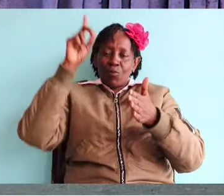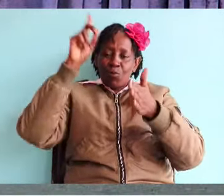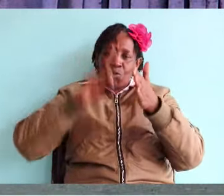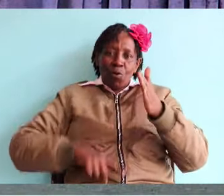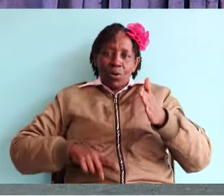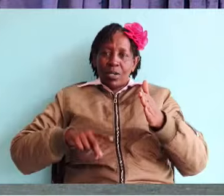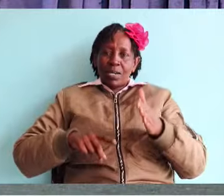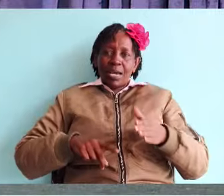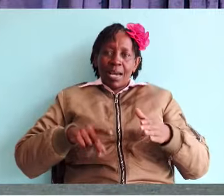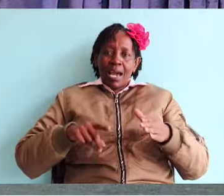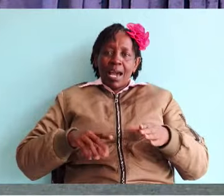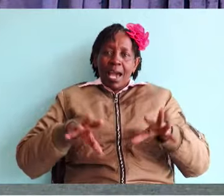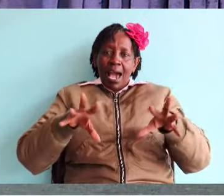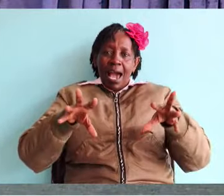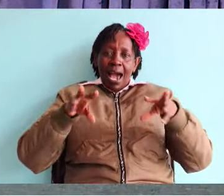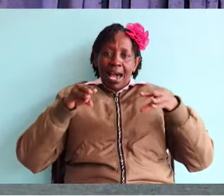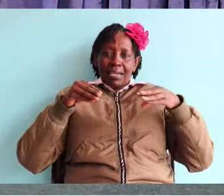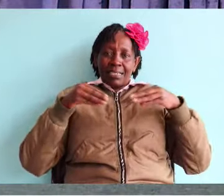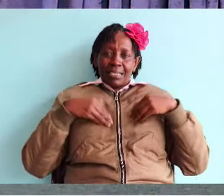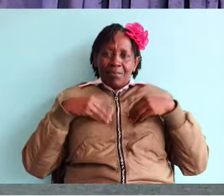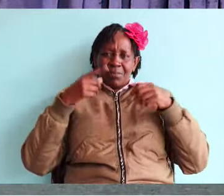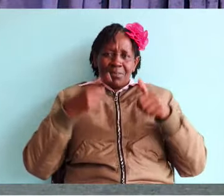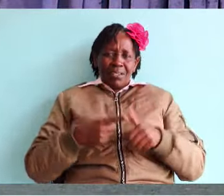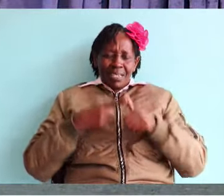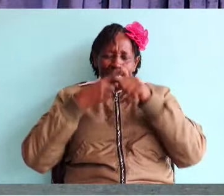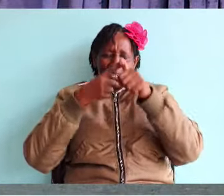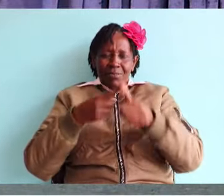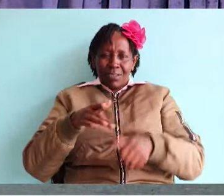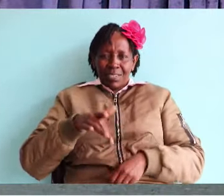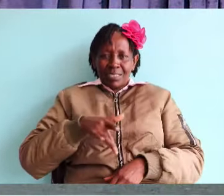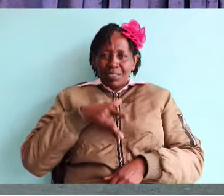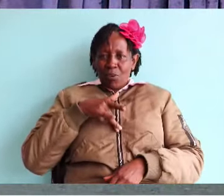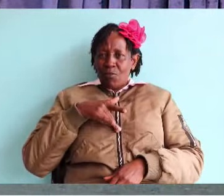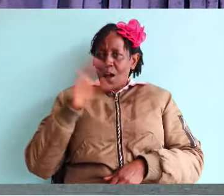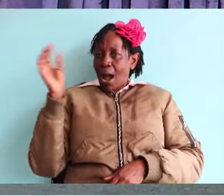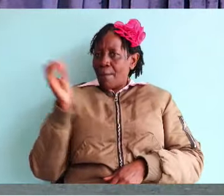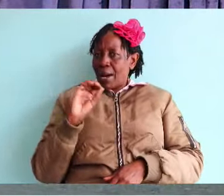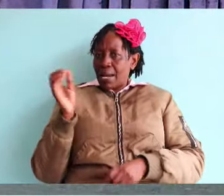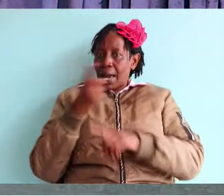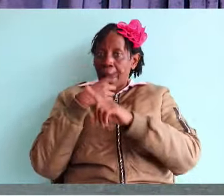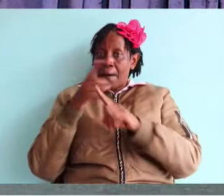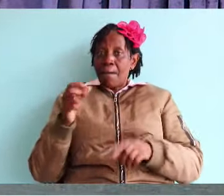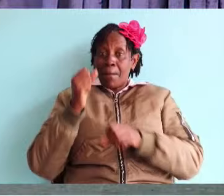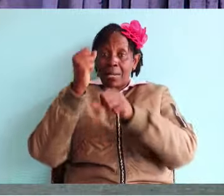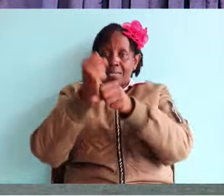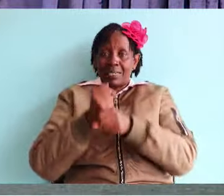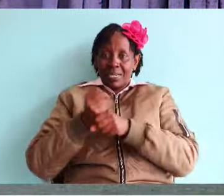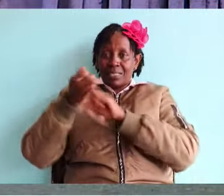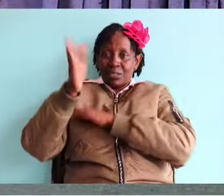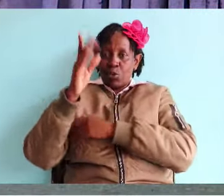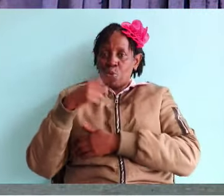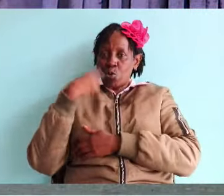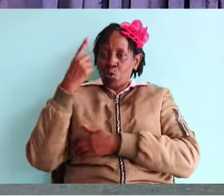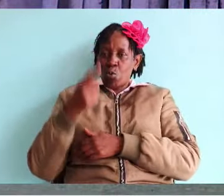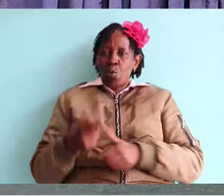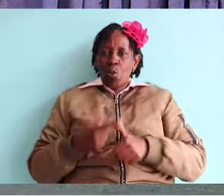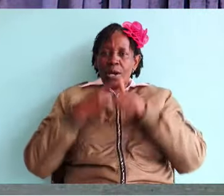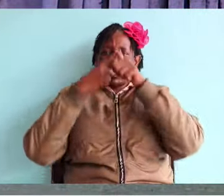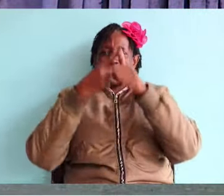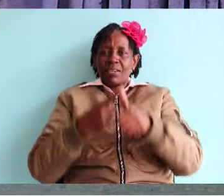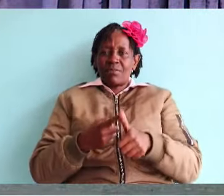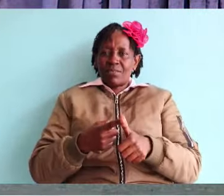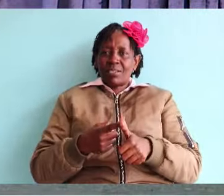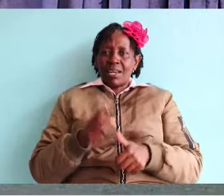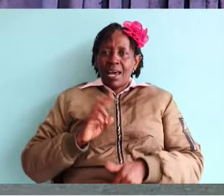ourselves to reward ourselves, but to trust God in this life, who will reward us appropriately here